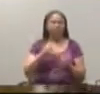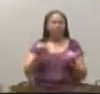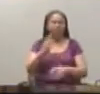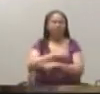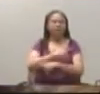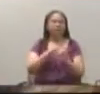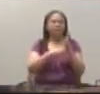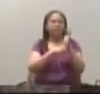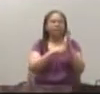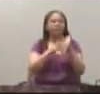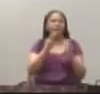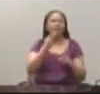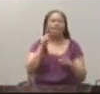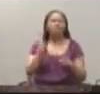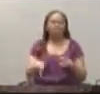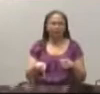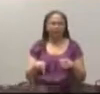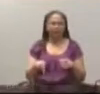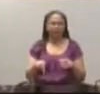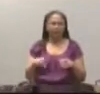are halfway